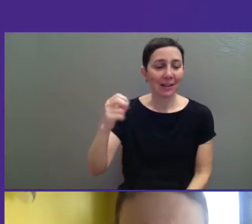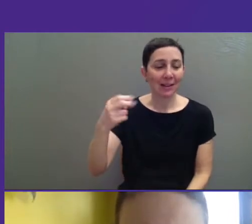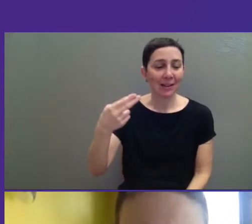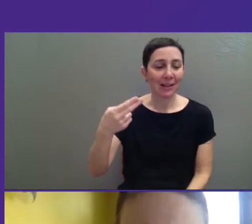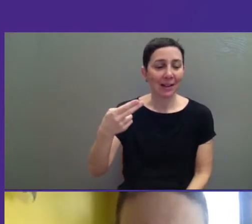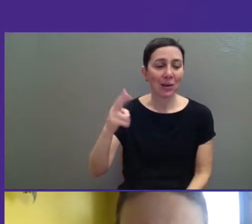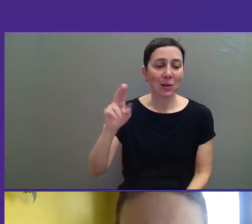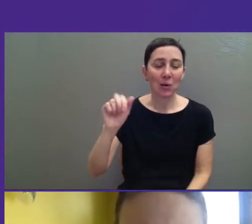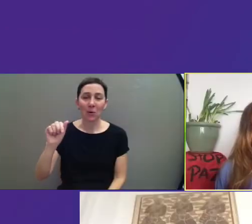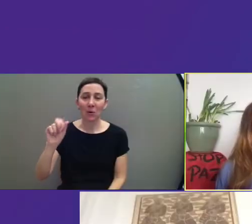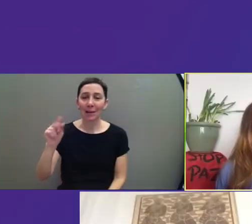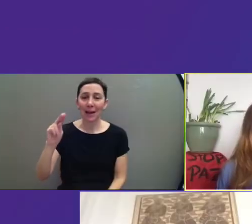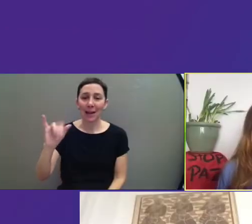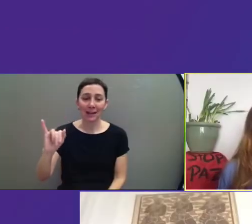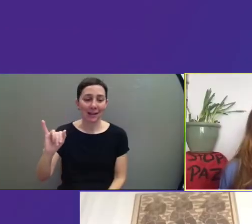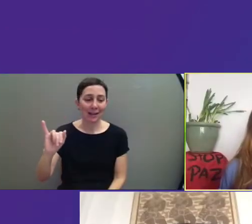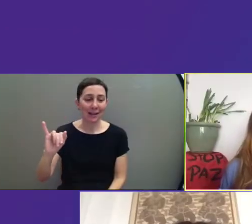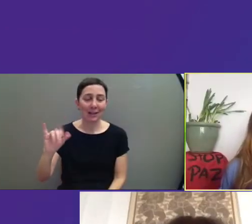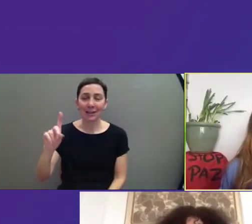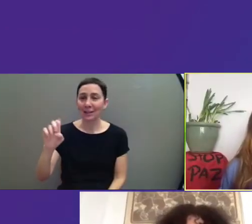Lehuanani DeFranco,